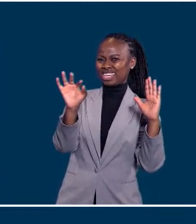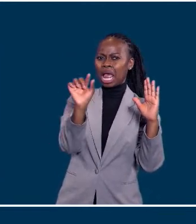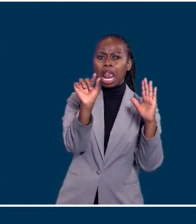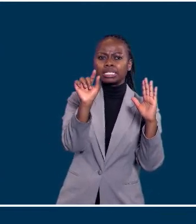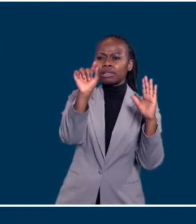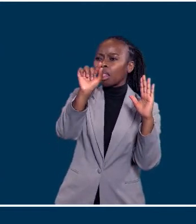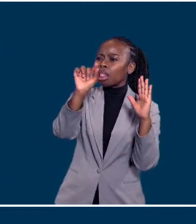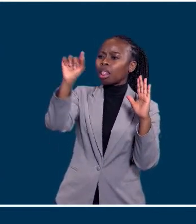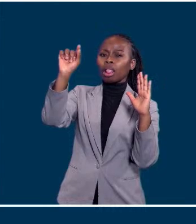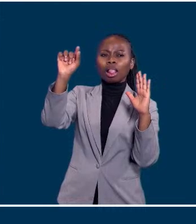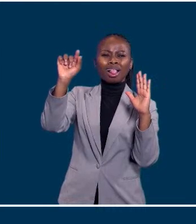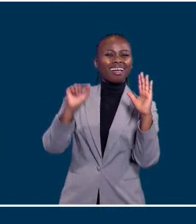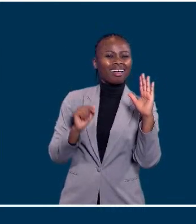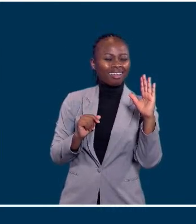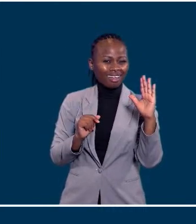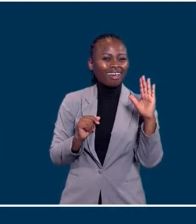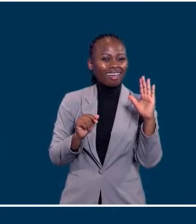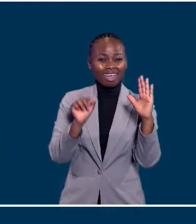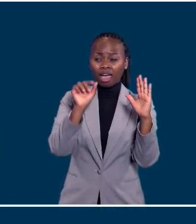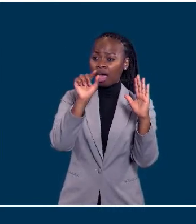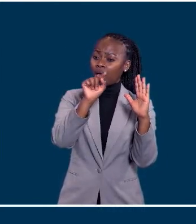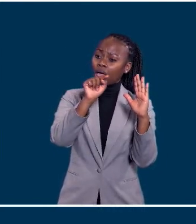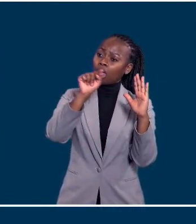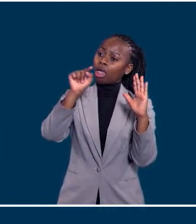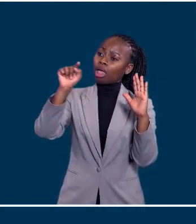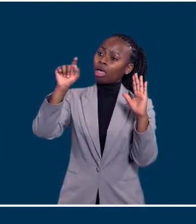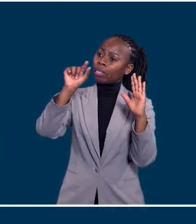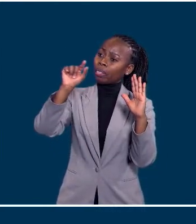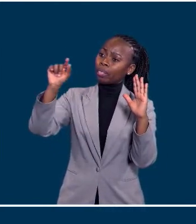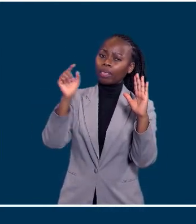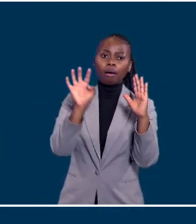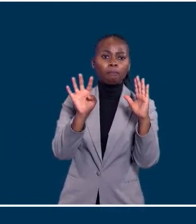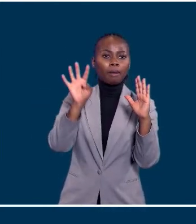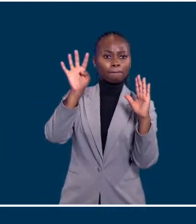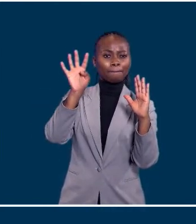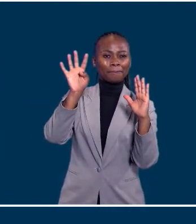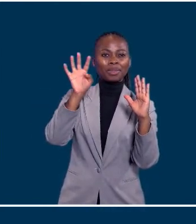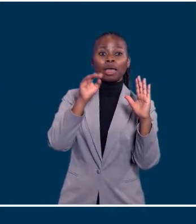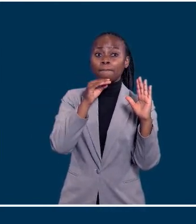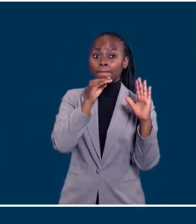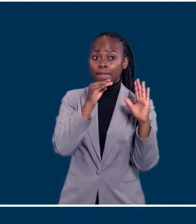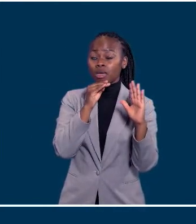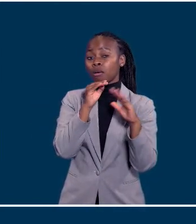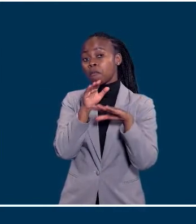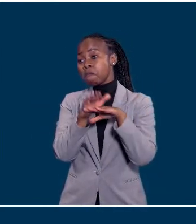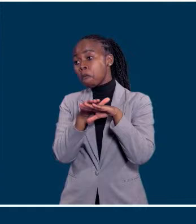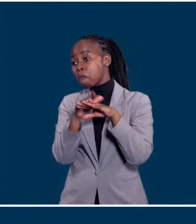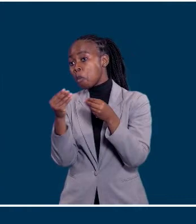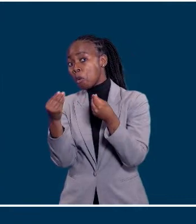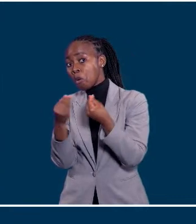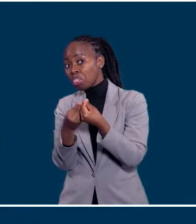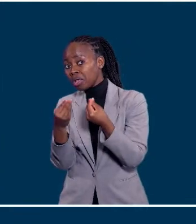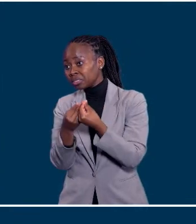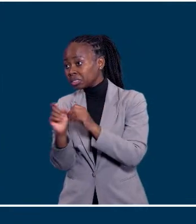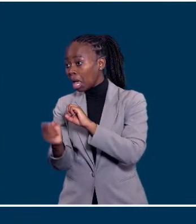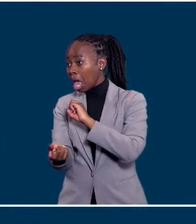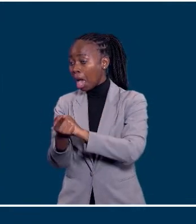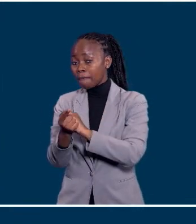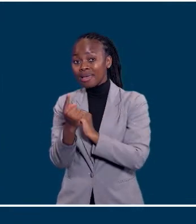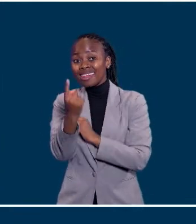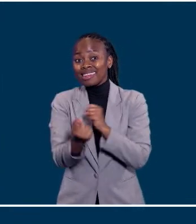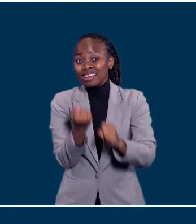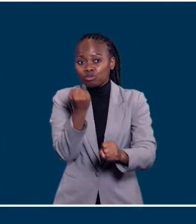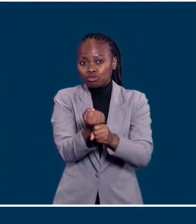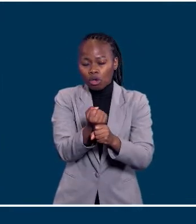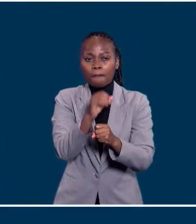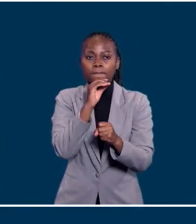uncertainty coming into G3 neutral rates, then that component is going to rise, and push up South Africa's